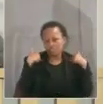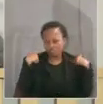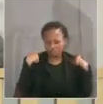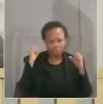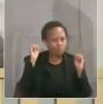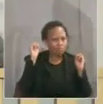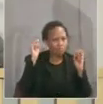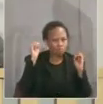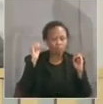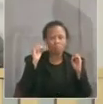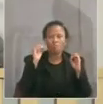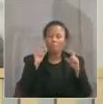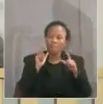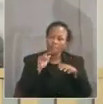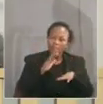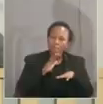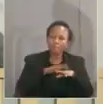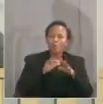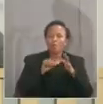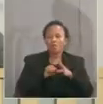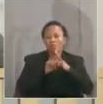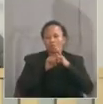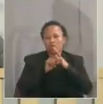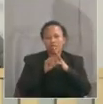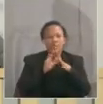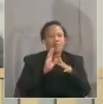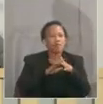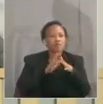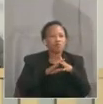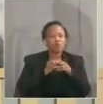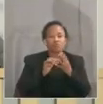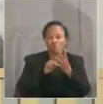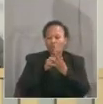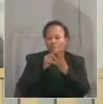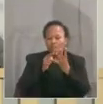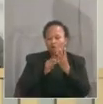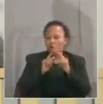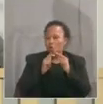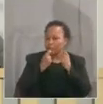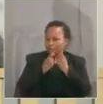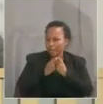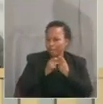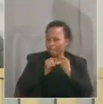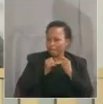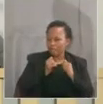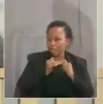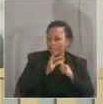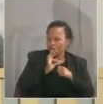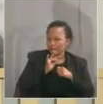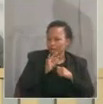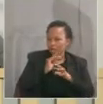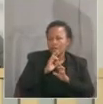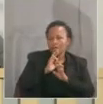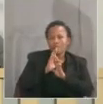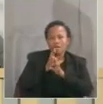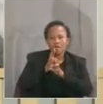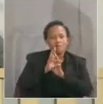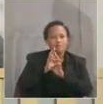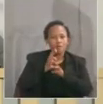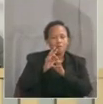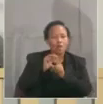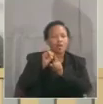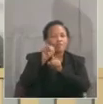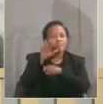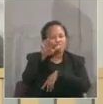main purpose of the 4 small manageable teams reporting on daily basis to the